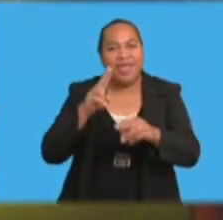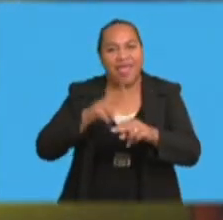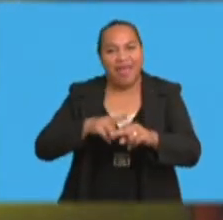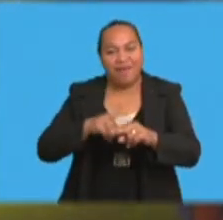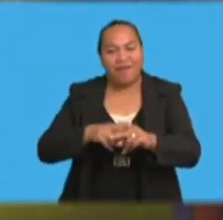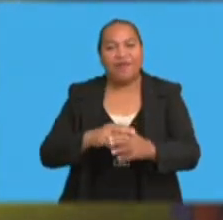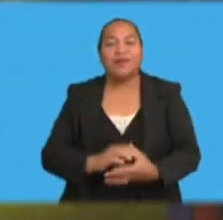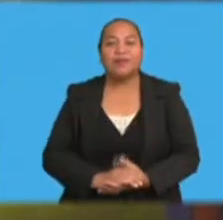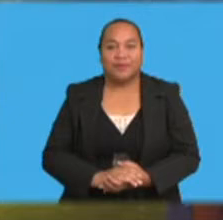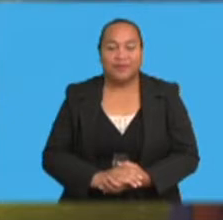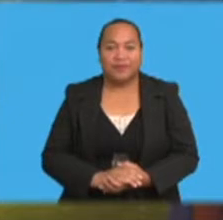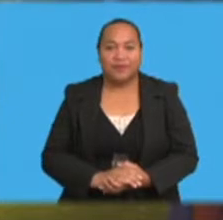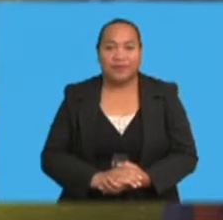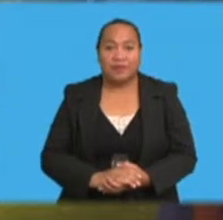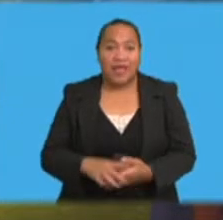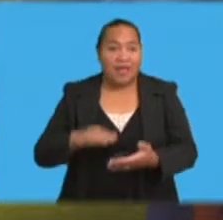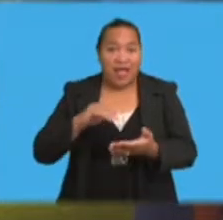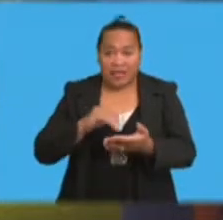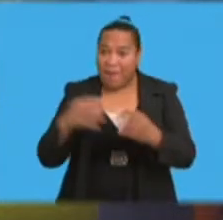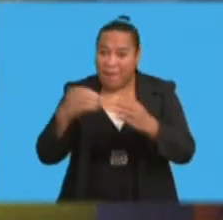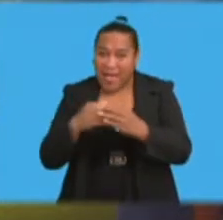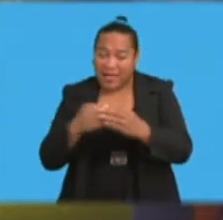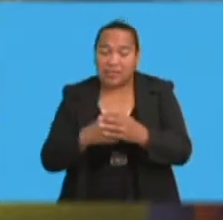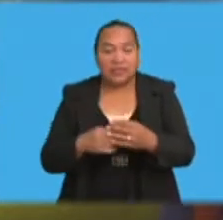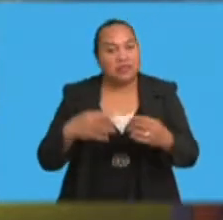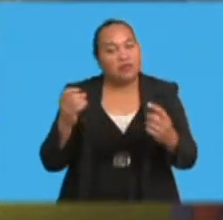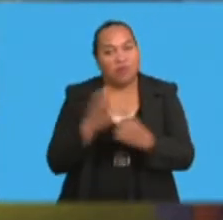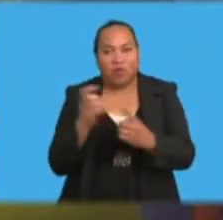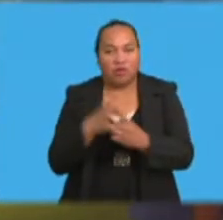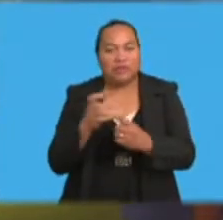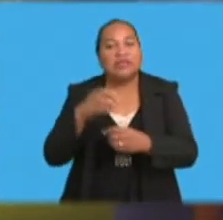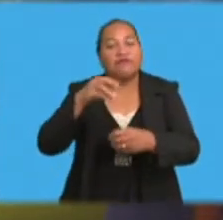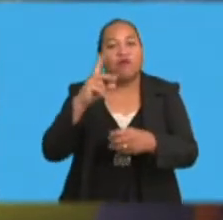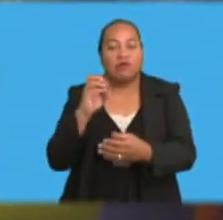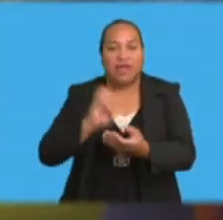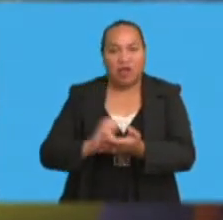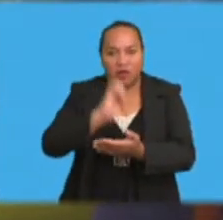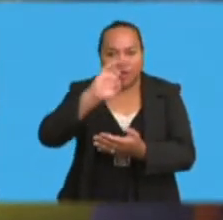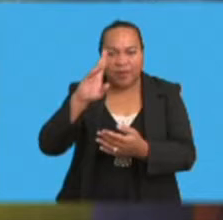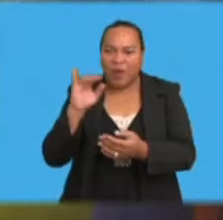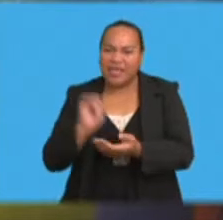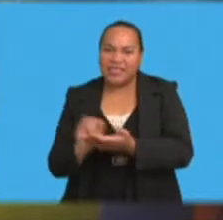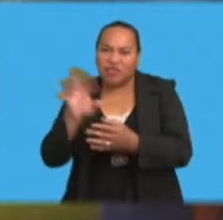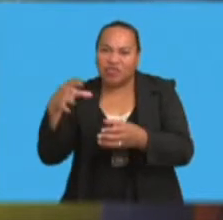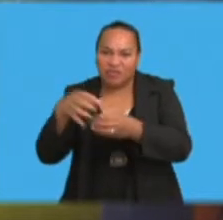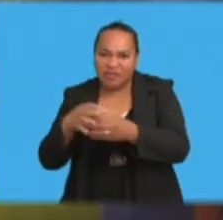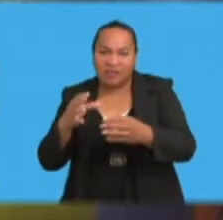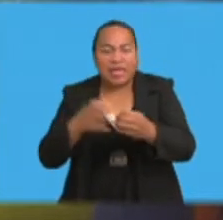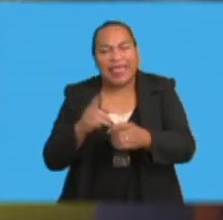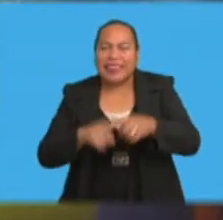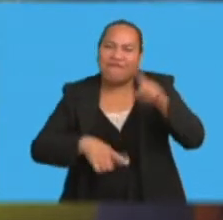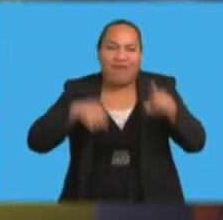Speaker. Madam Speaker, central banks play a vital role in any economy. While the institutional arrangements may vary from country